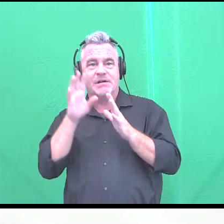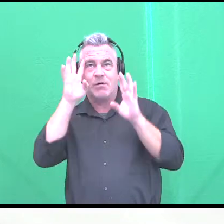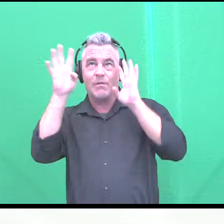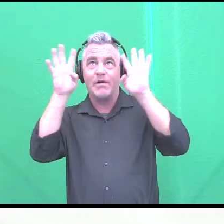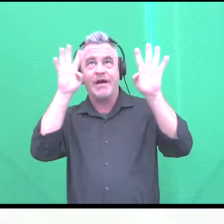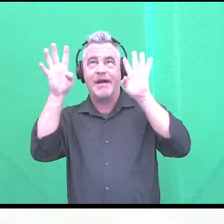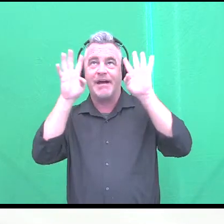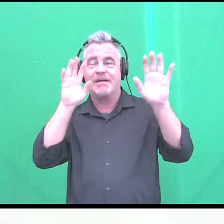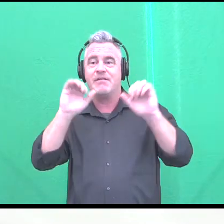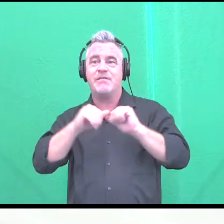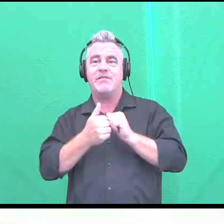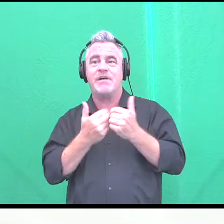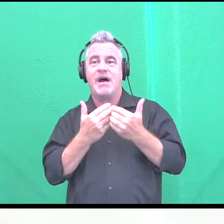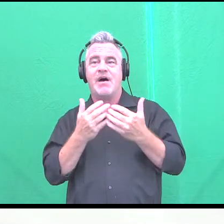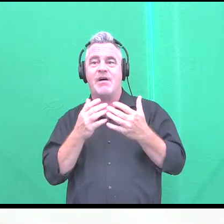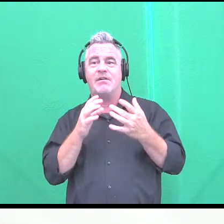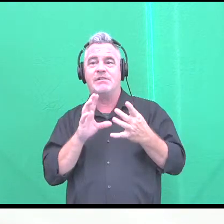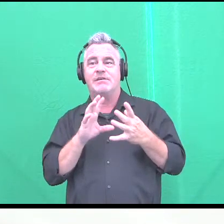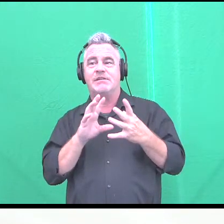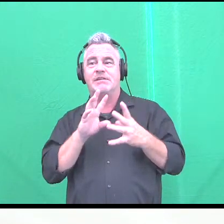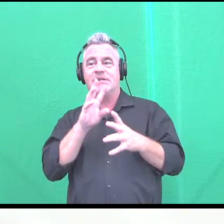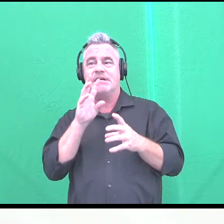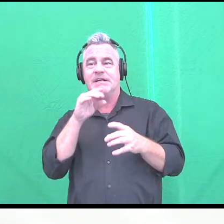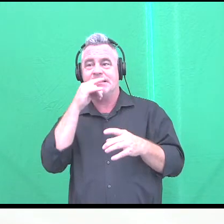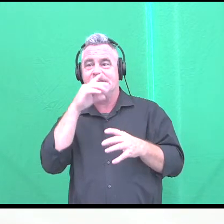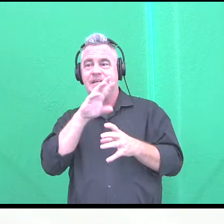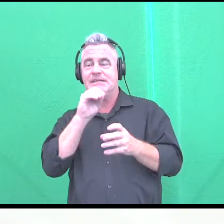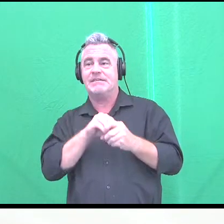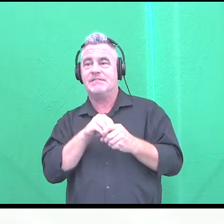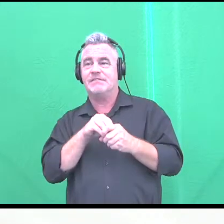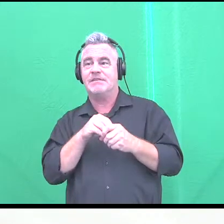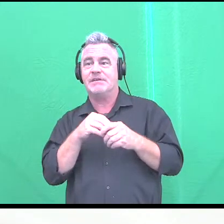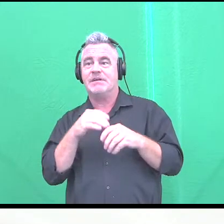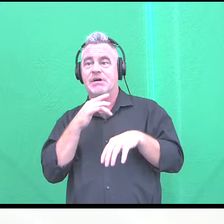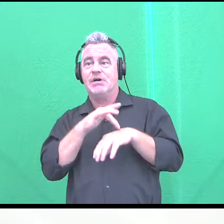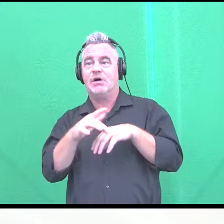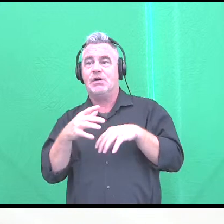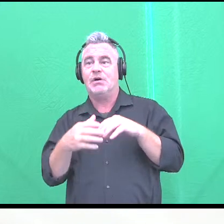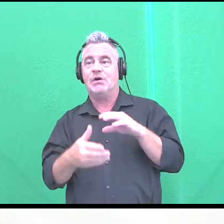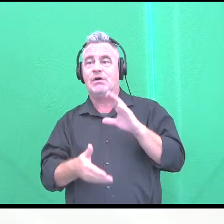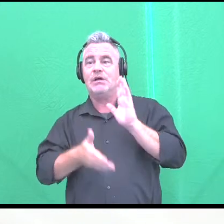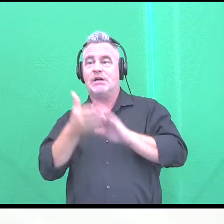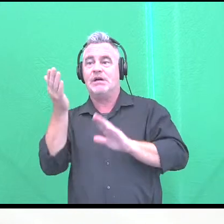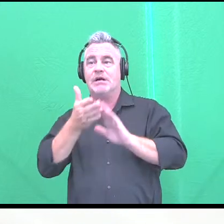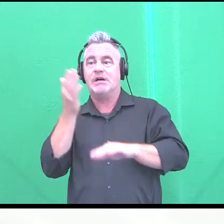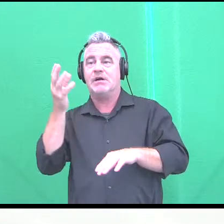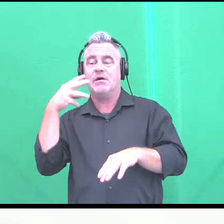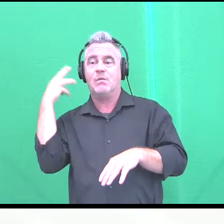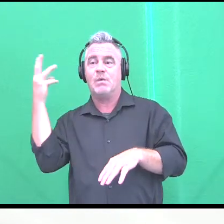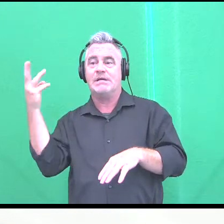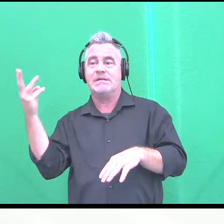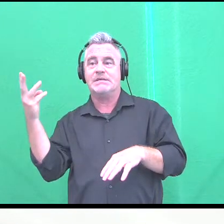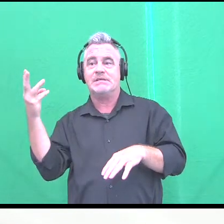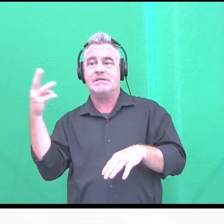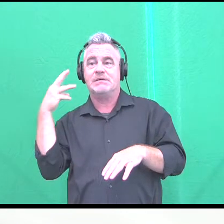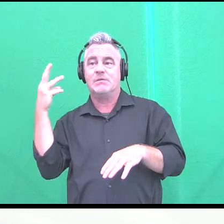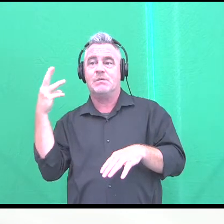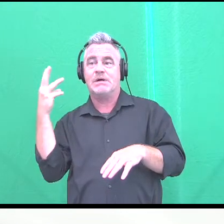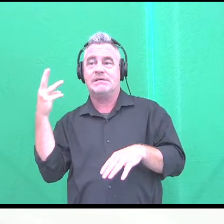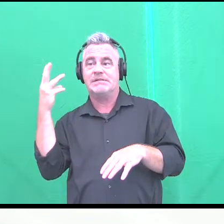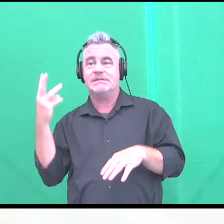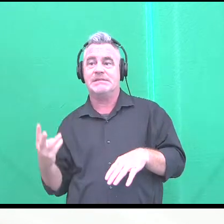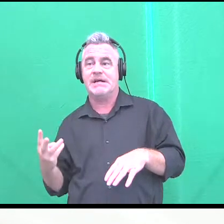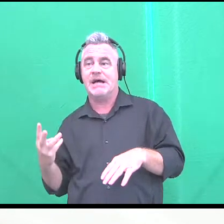kids and our parents. On early release Wednesdays, the elementary and middle Family Center will run activities